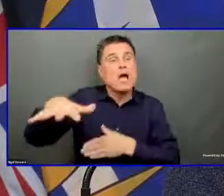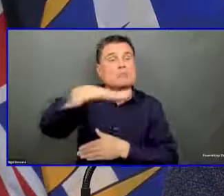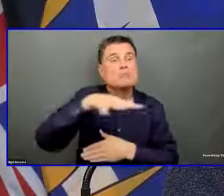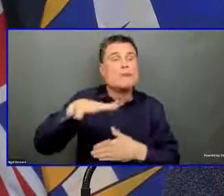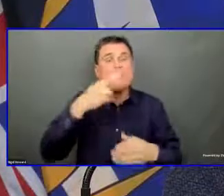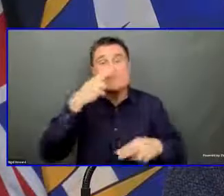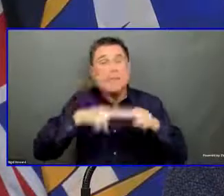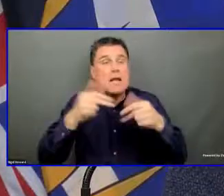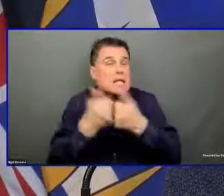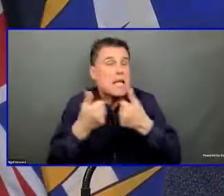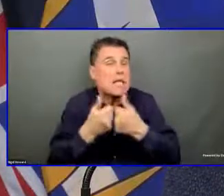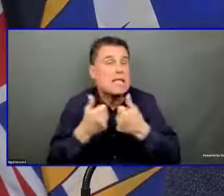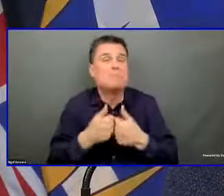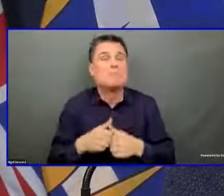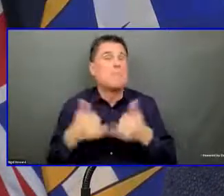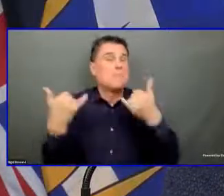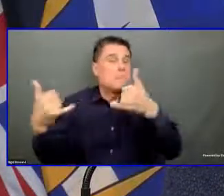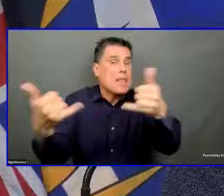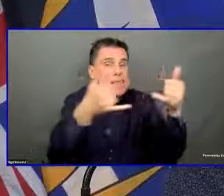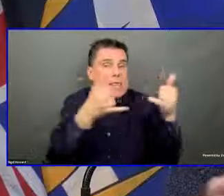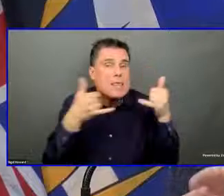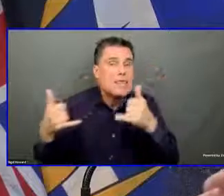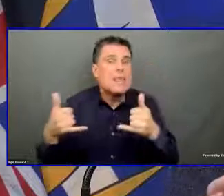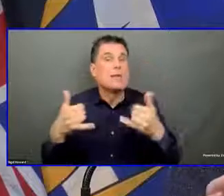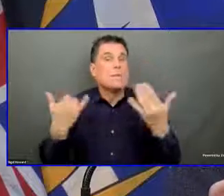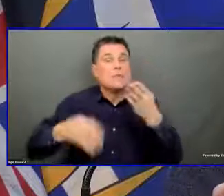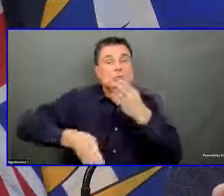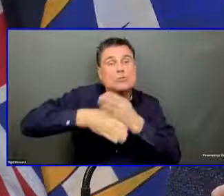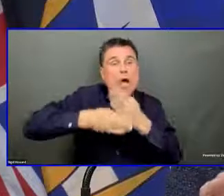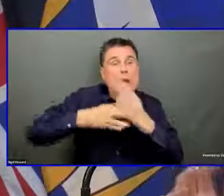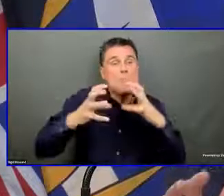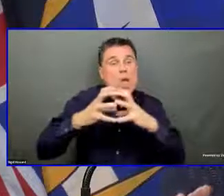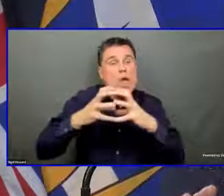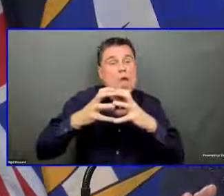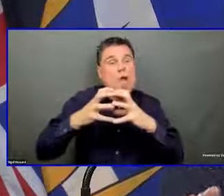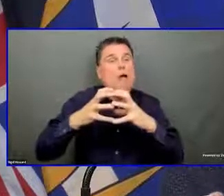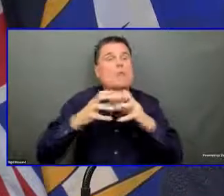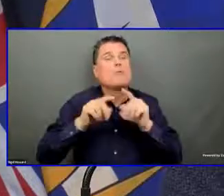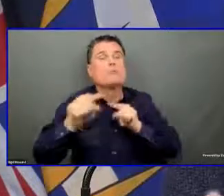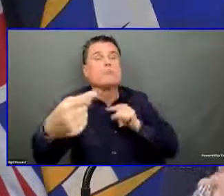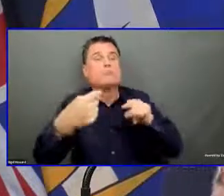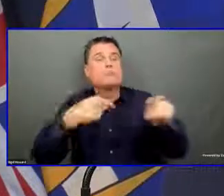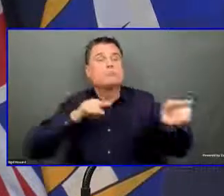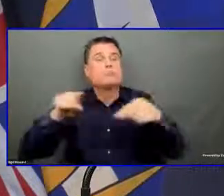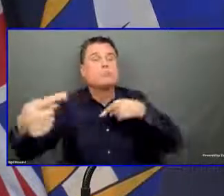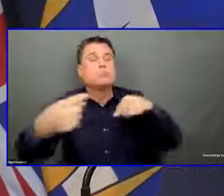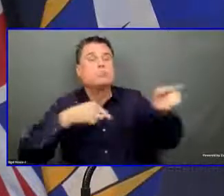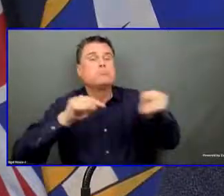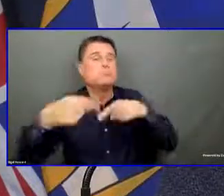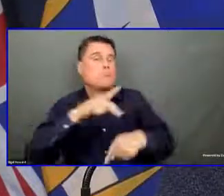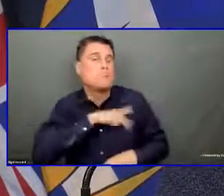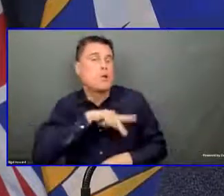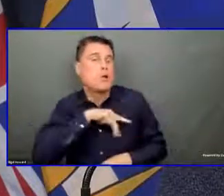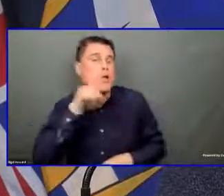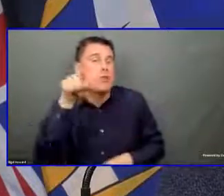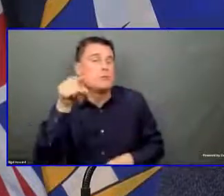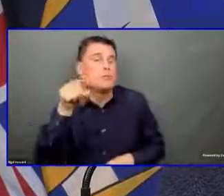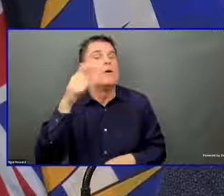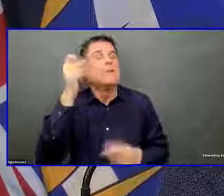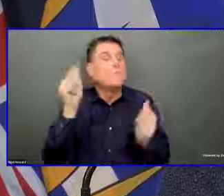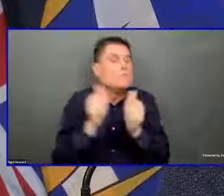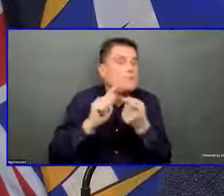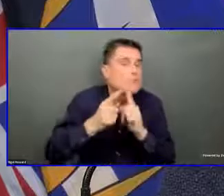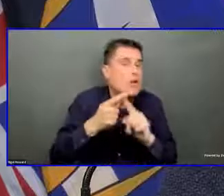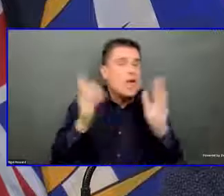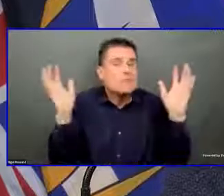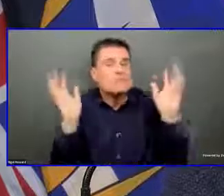some of your friends in the park. Those are the types of things that we can do now safely. But remember, if we're not feeling well, stay